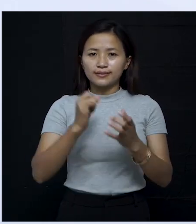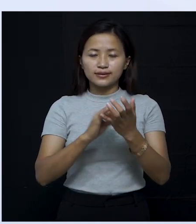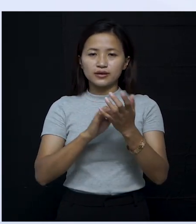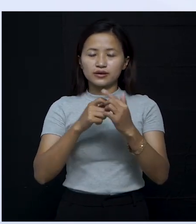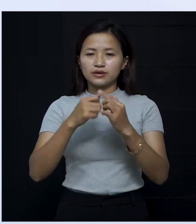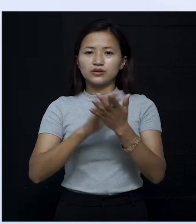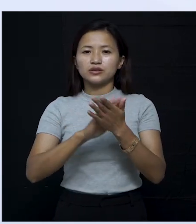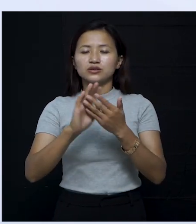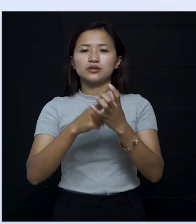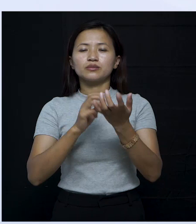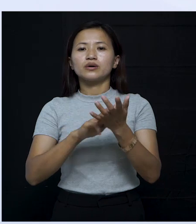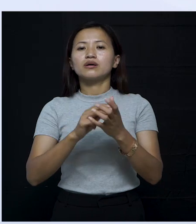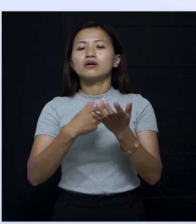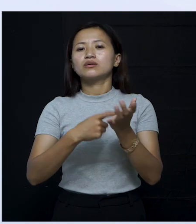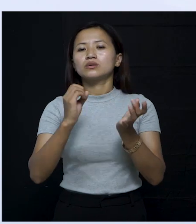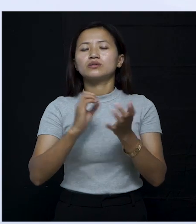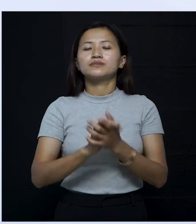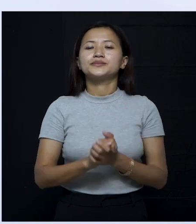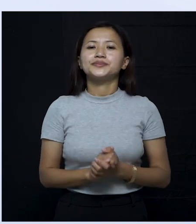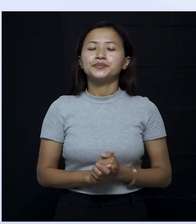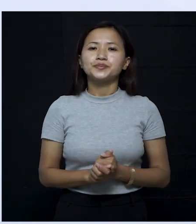Likimro and